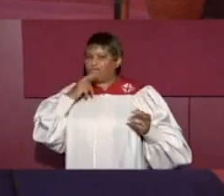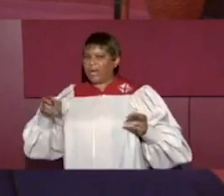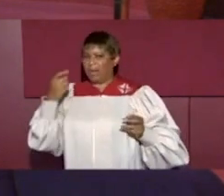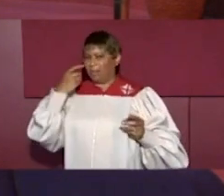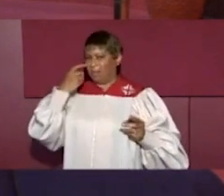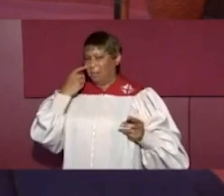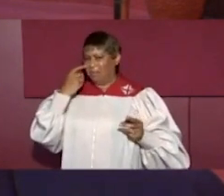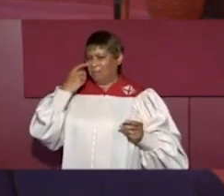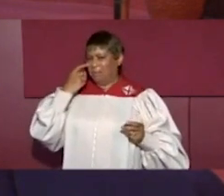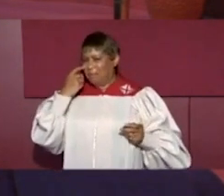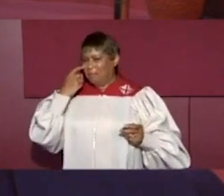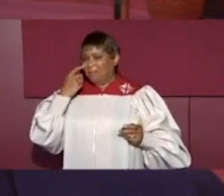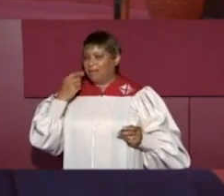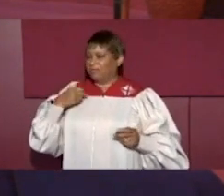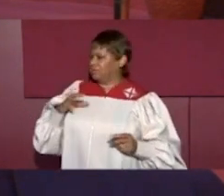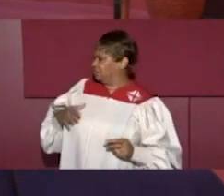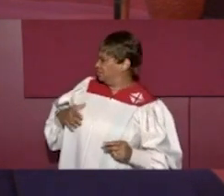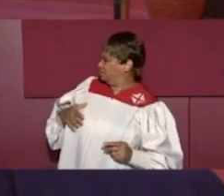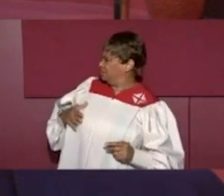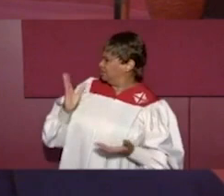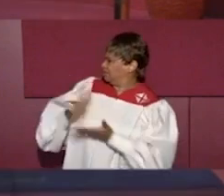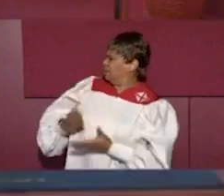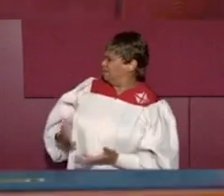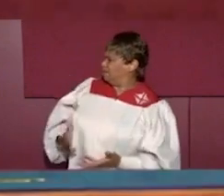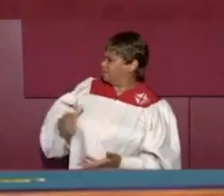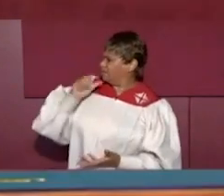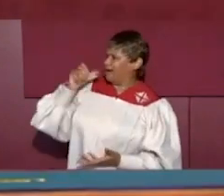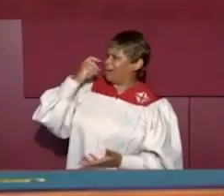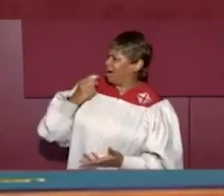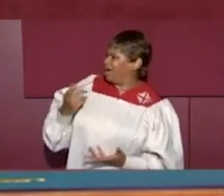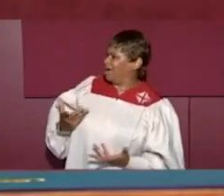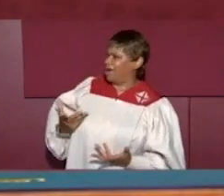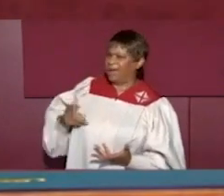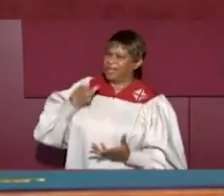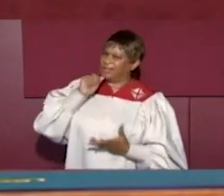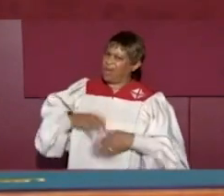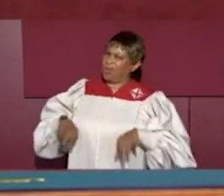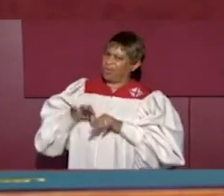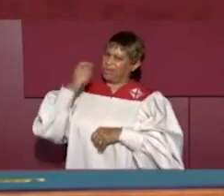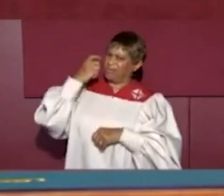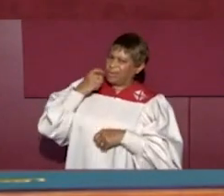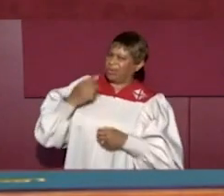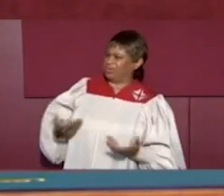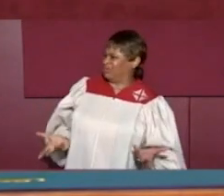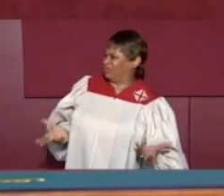tears. And I said, don't you drop a tear. She would look at me. I said, this is not tear worthy.